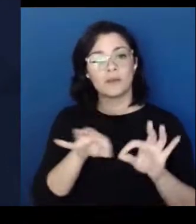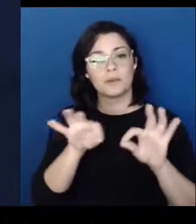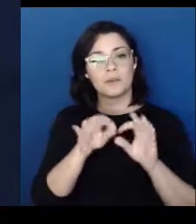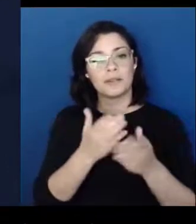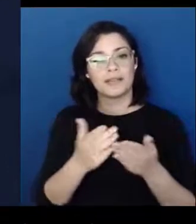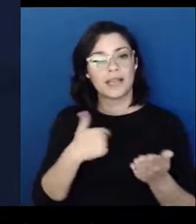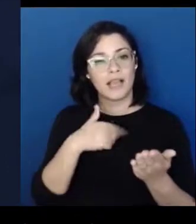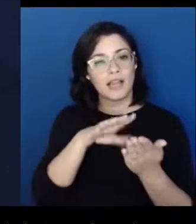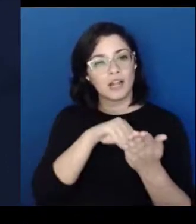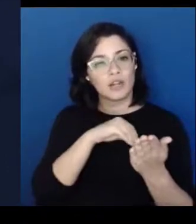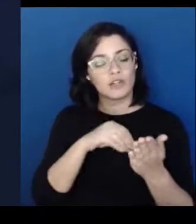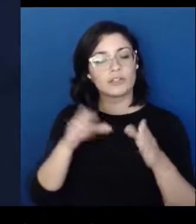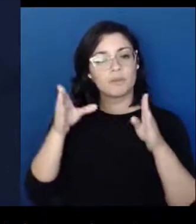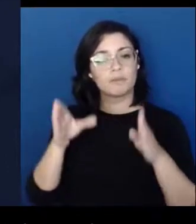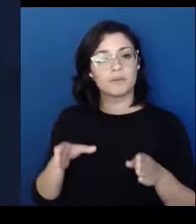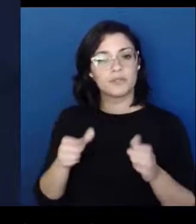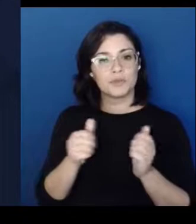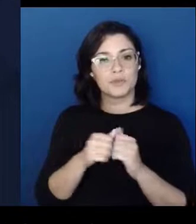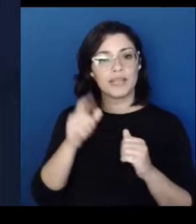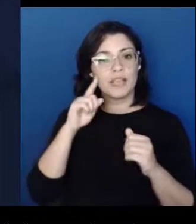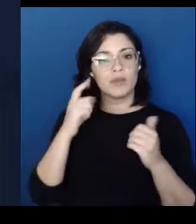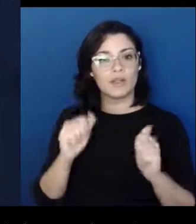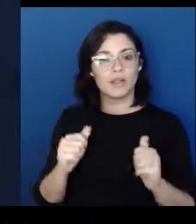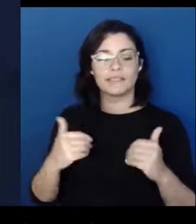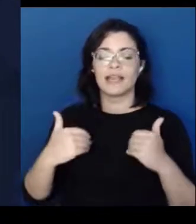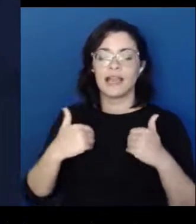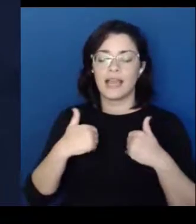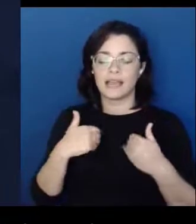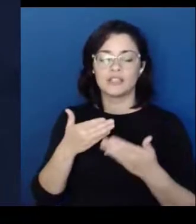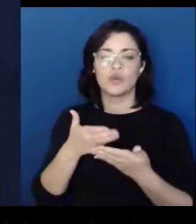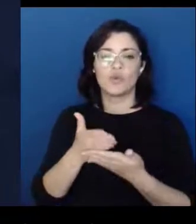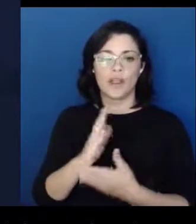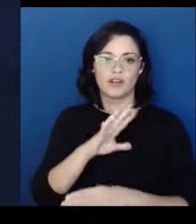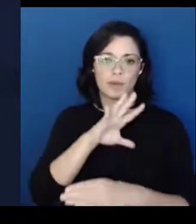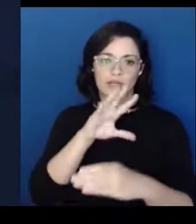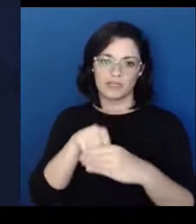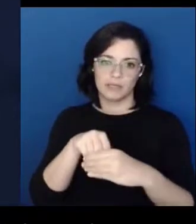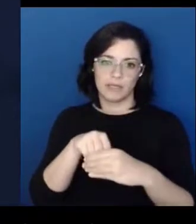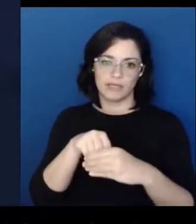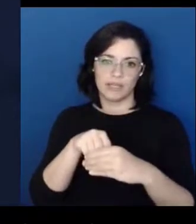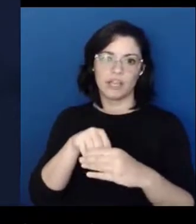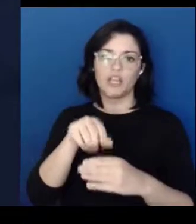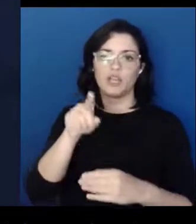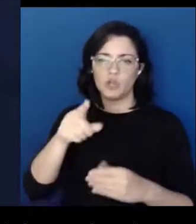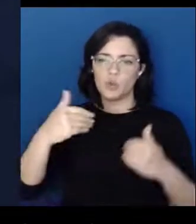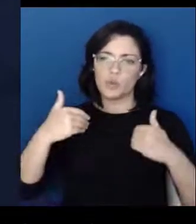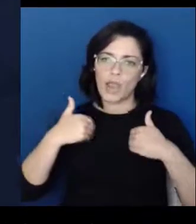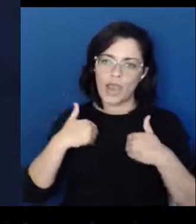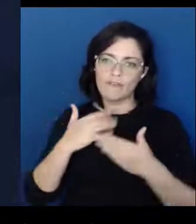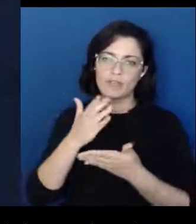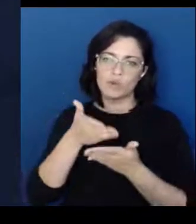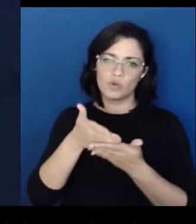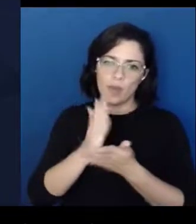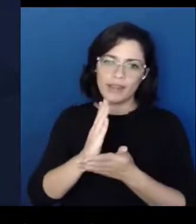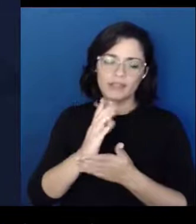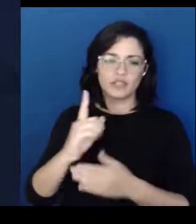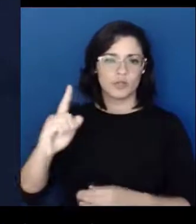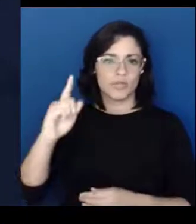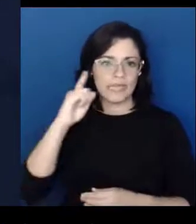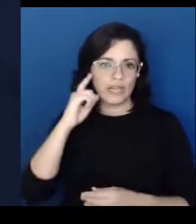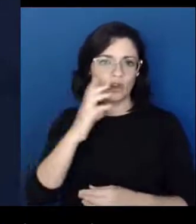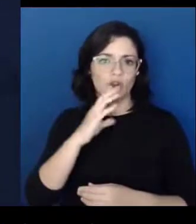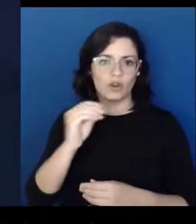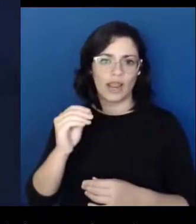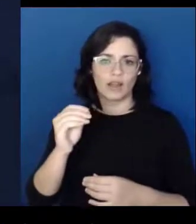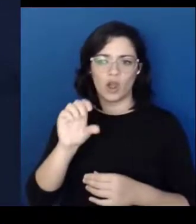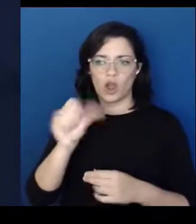have the right to participate. You have the right to hear and be heard. So many people go,